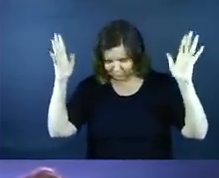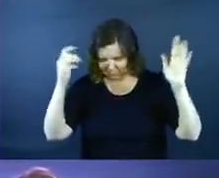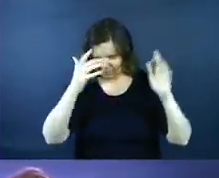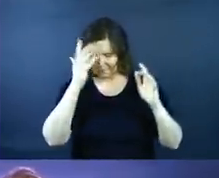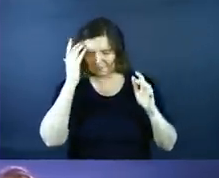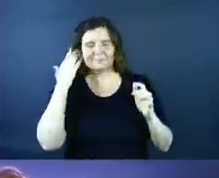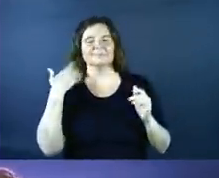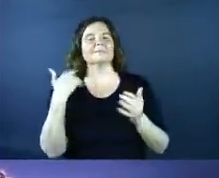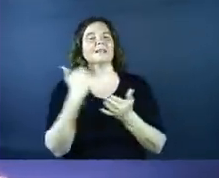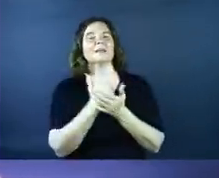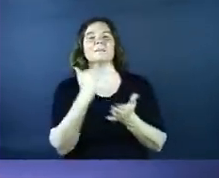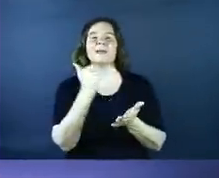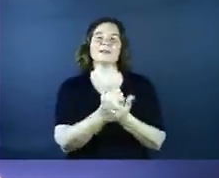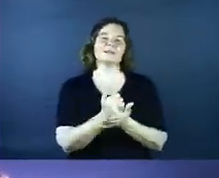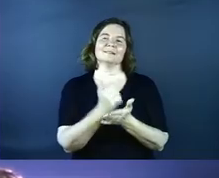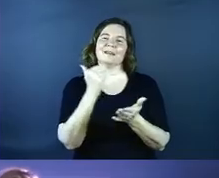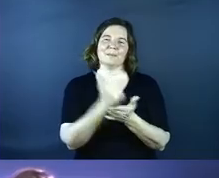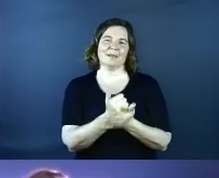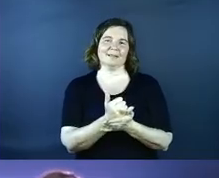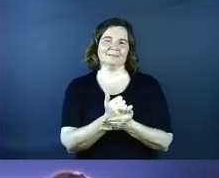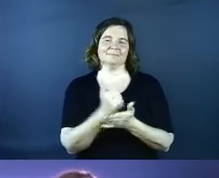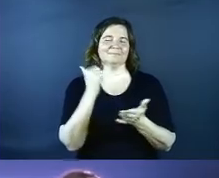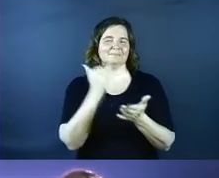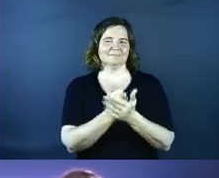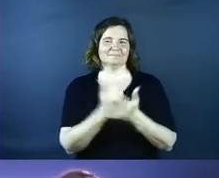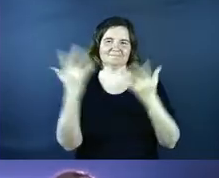are. Amen. Amen.